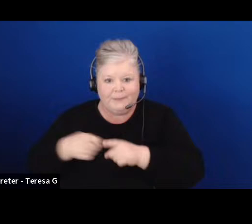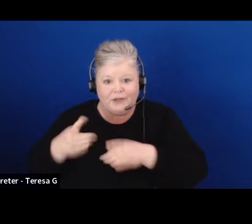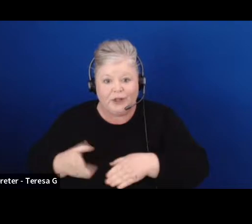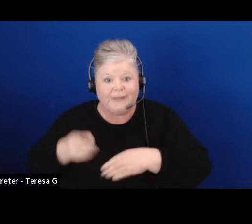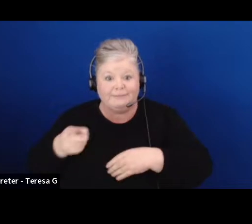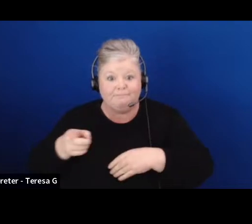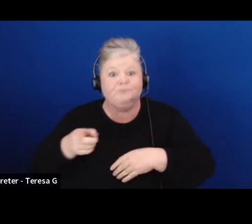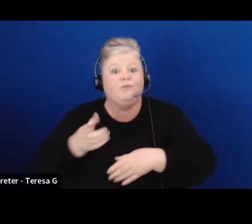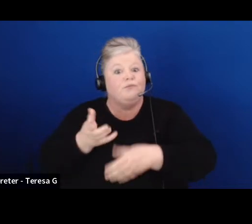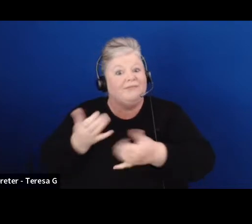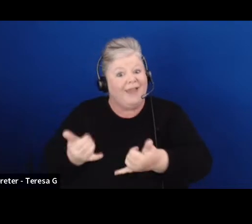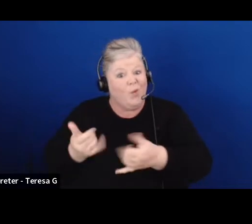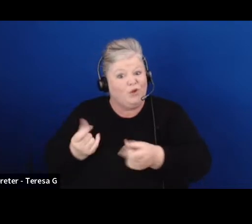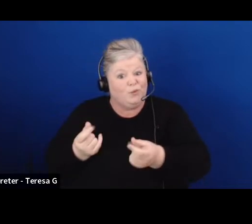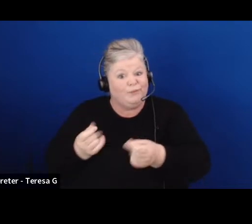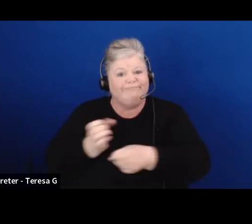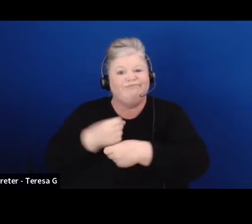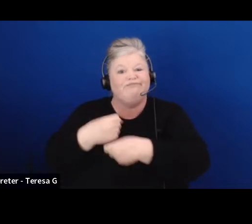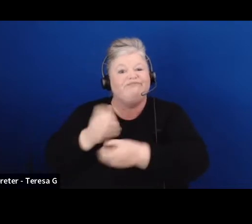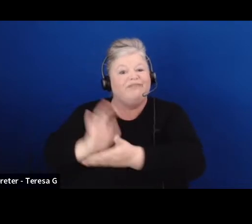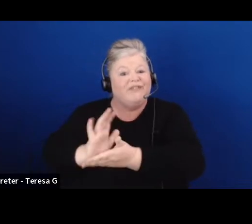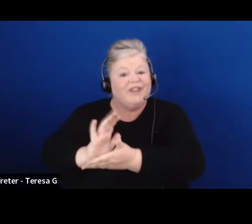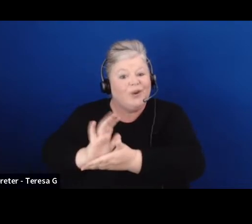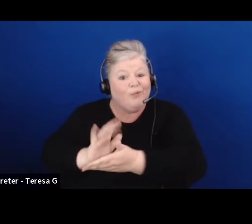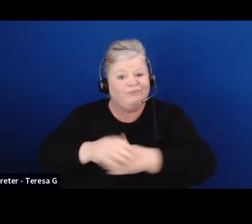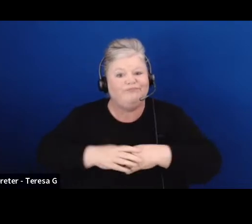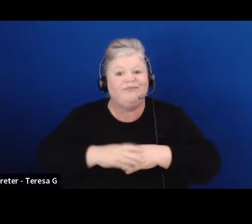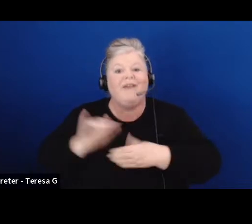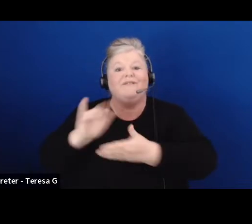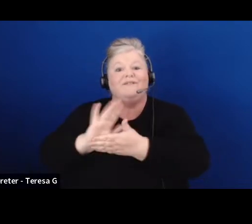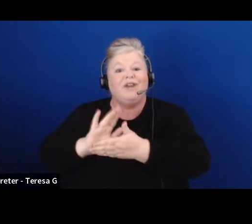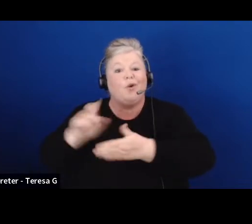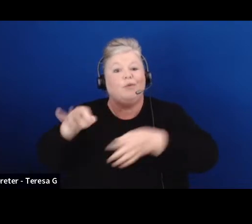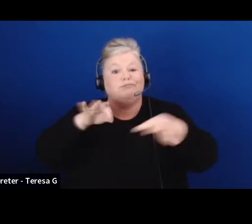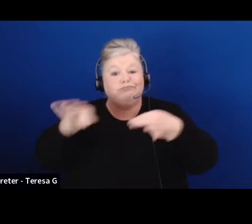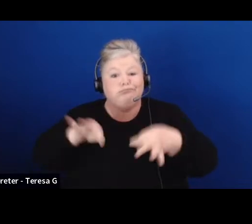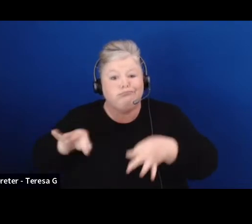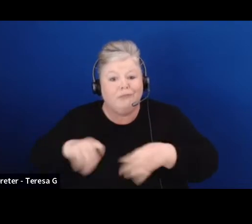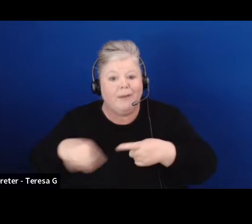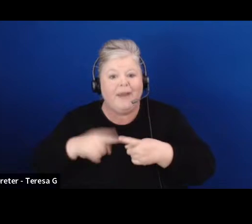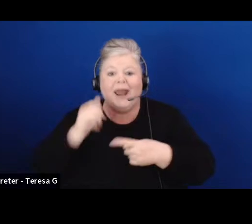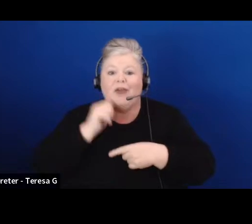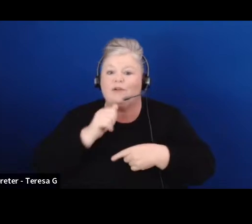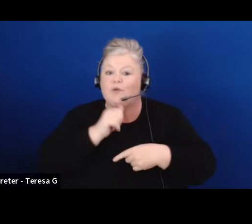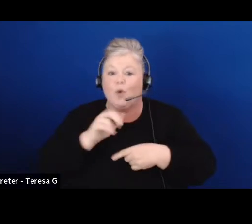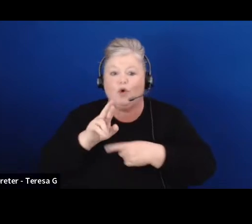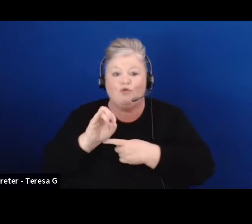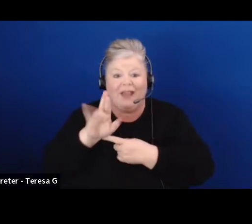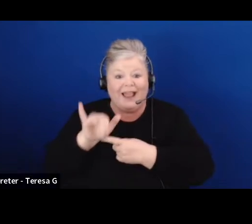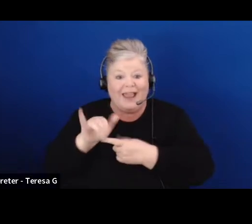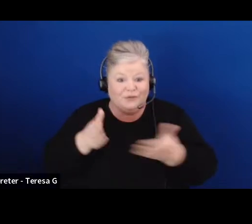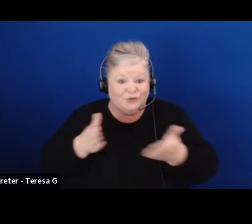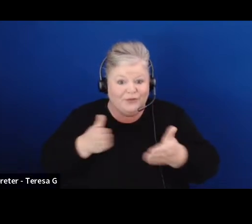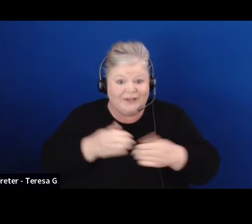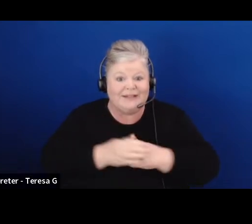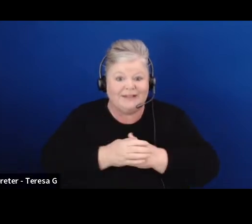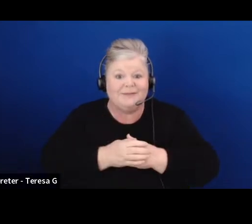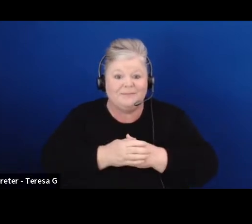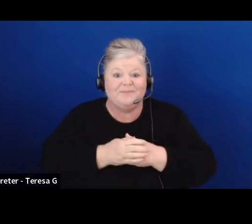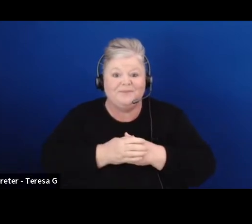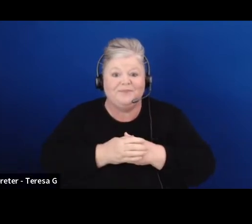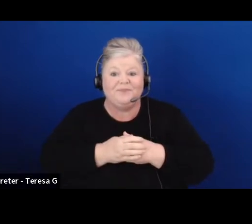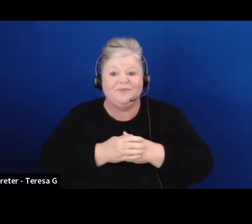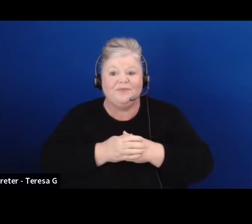working on creating a video to explain how their Arizona Relay Service works. And she's doing